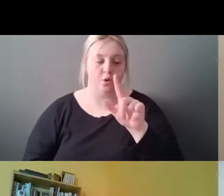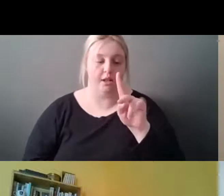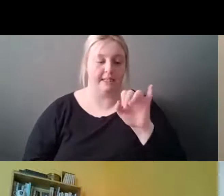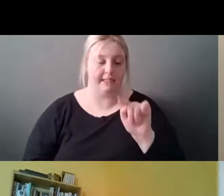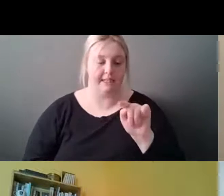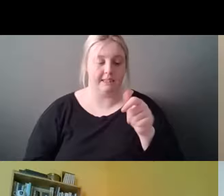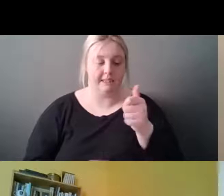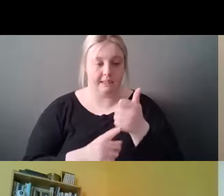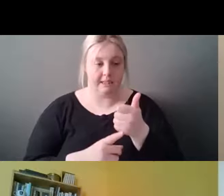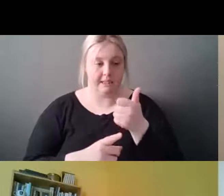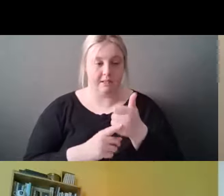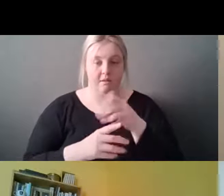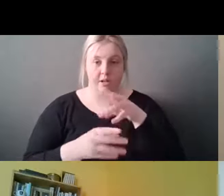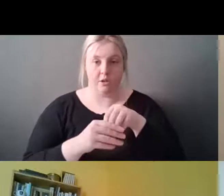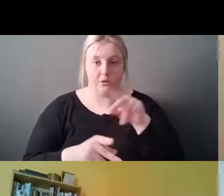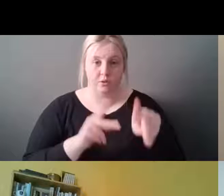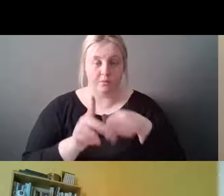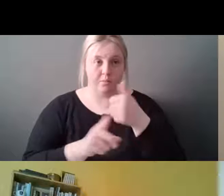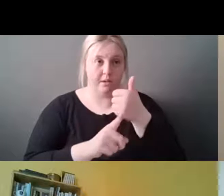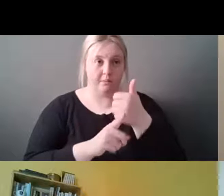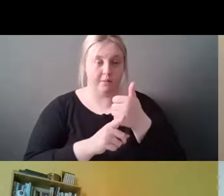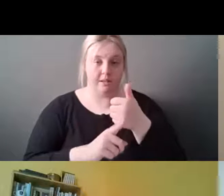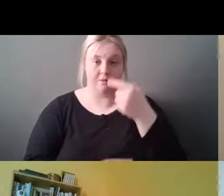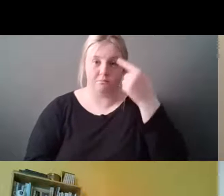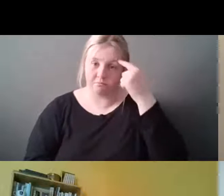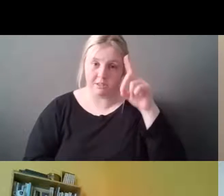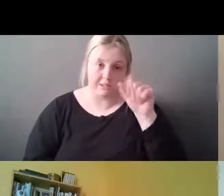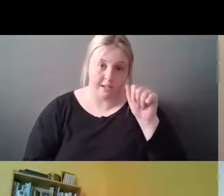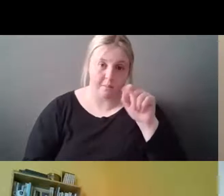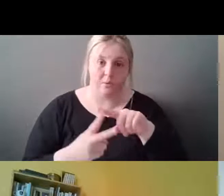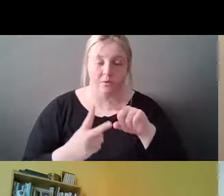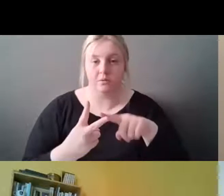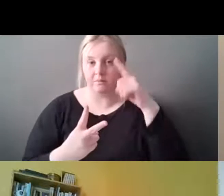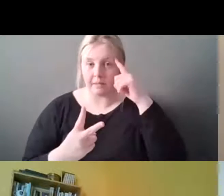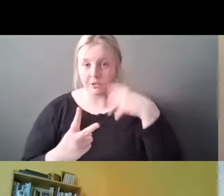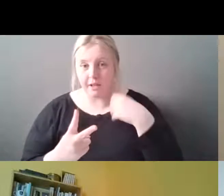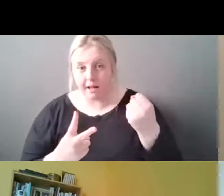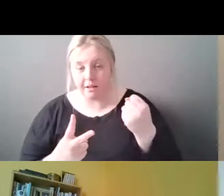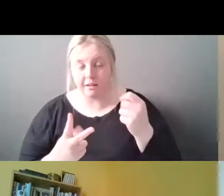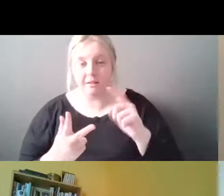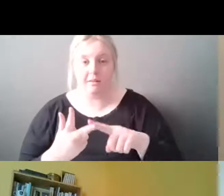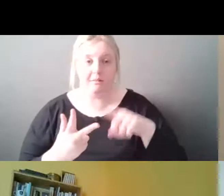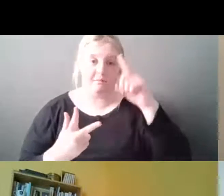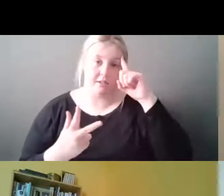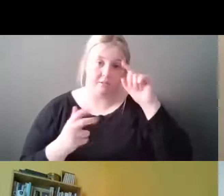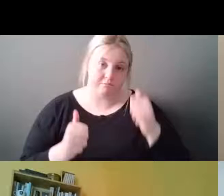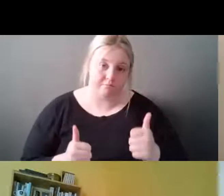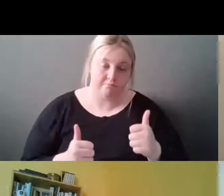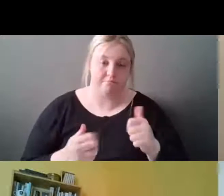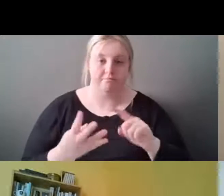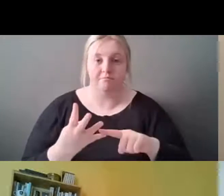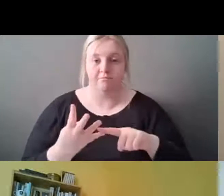who have either acquired brain injury or mental health that might be declining, maybe early signs of